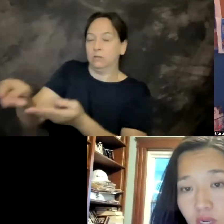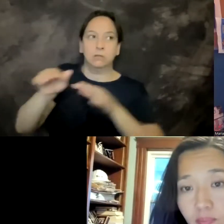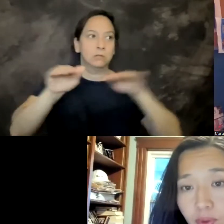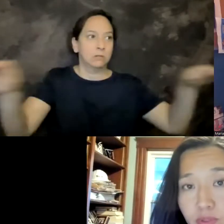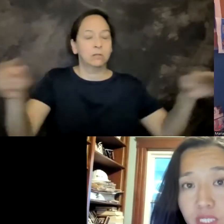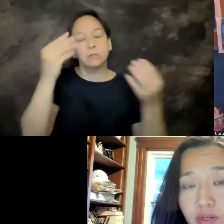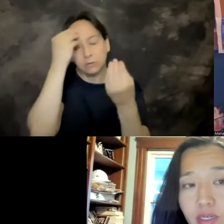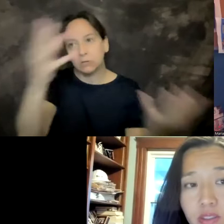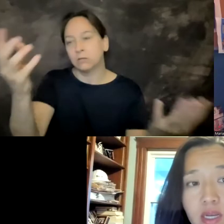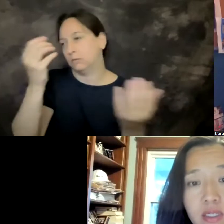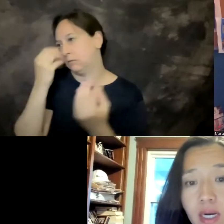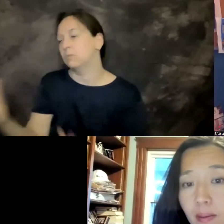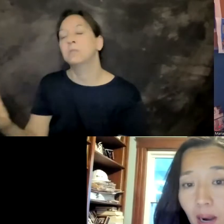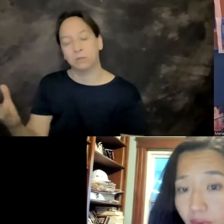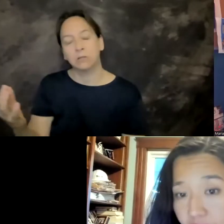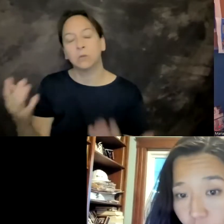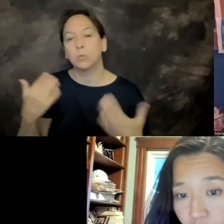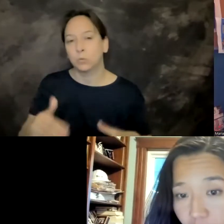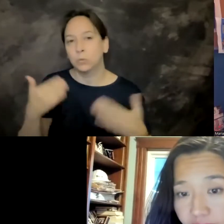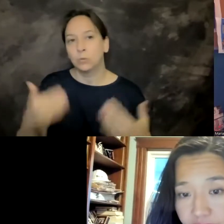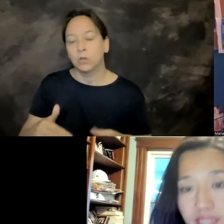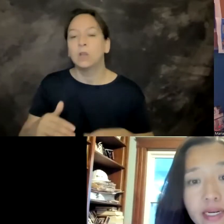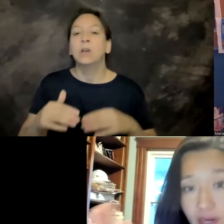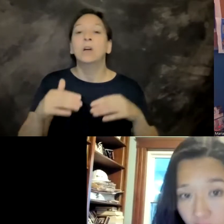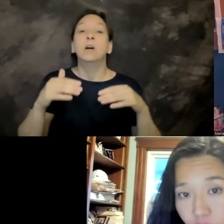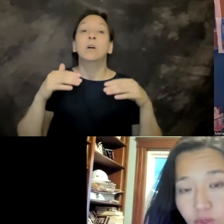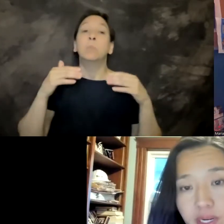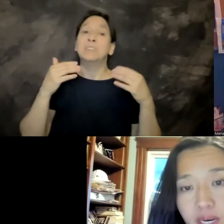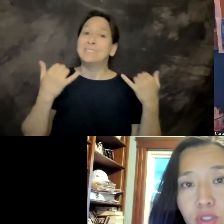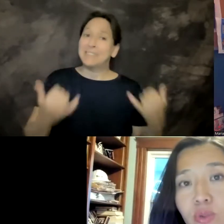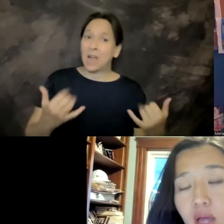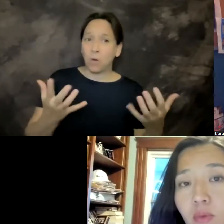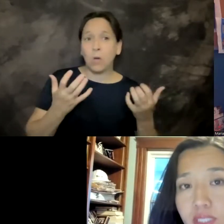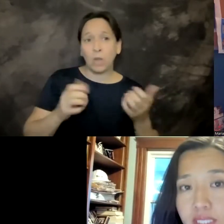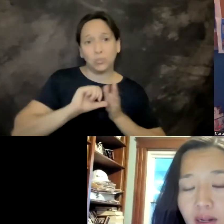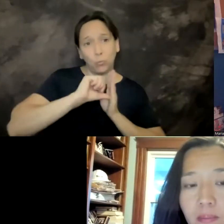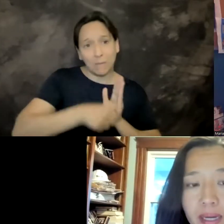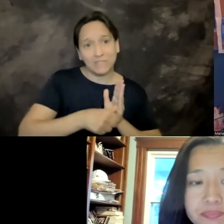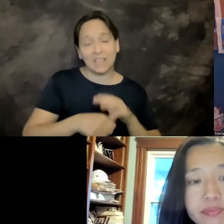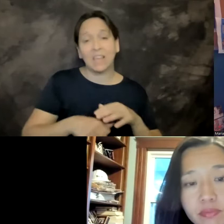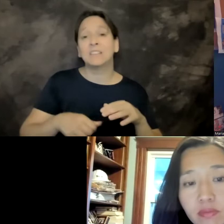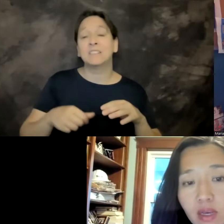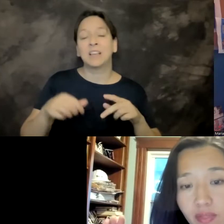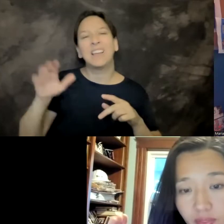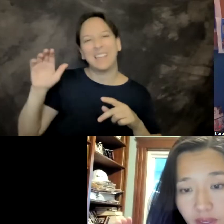those materials. A couple of things I want to emphasize, and again, Angel's going to get into a lot more detail, but